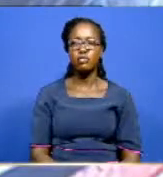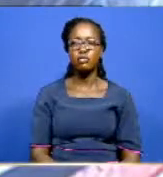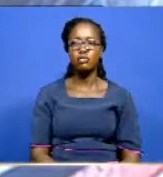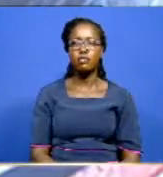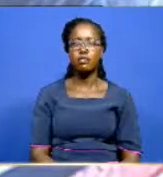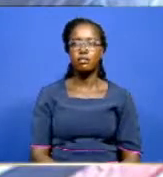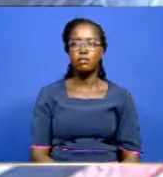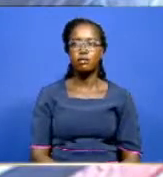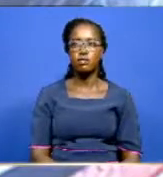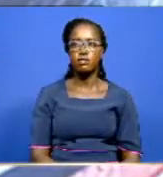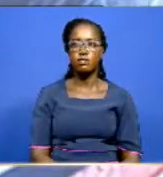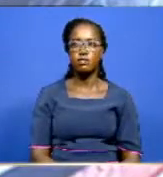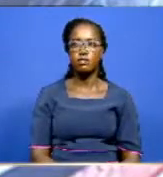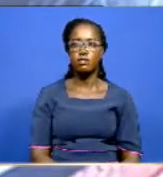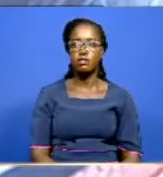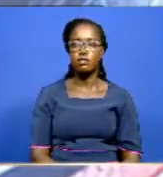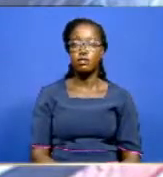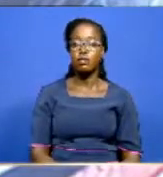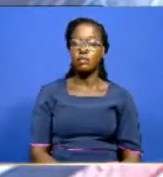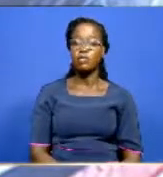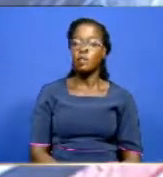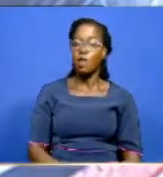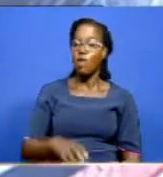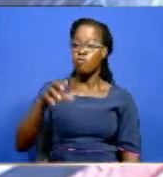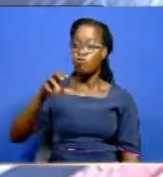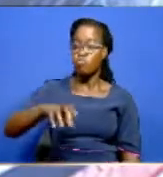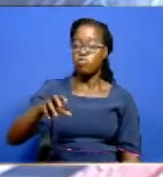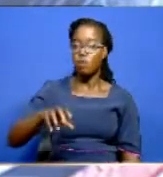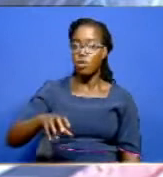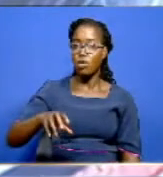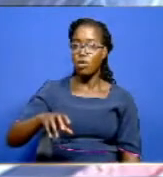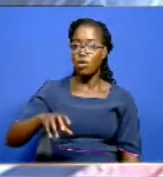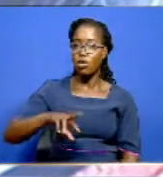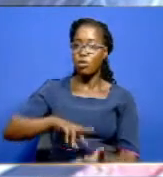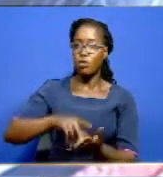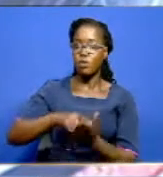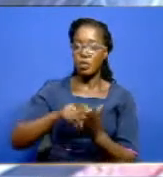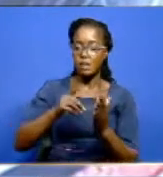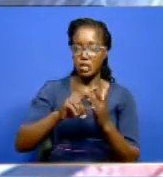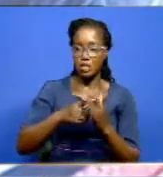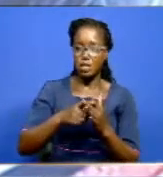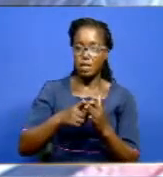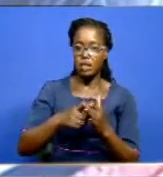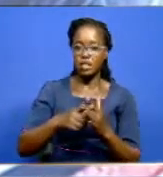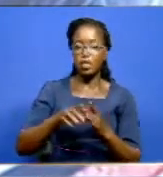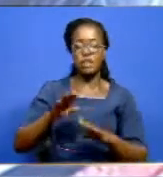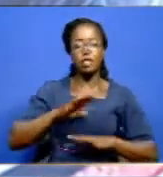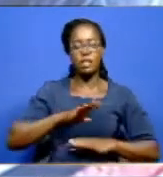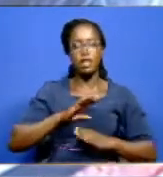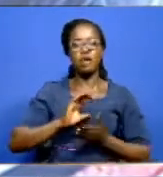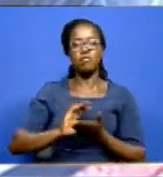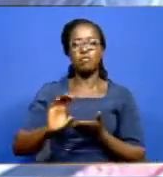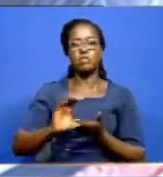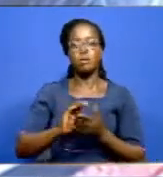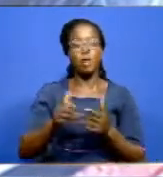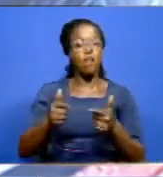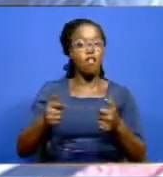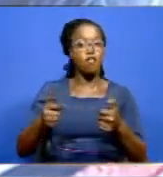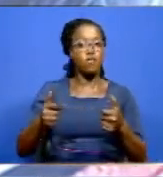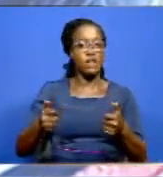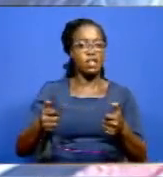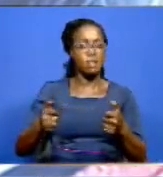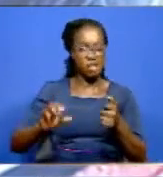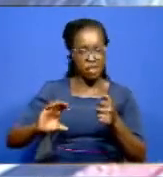The Democratic Republic of Congo is piloting a project that will ensure sufficient supply of gas in the country. DRC intends